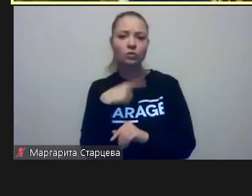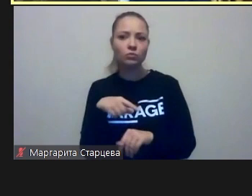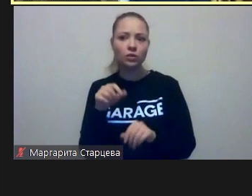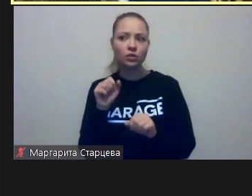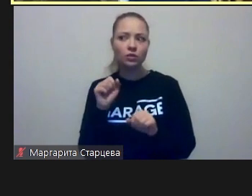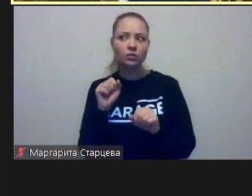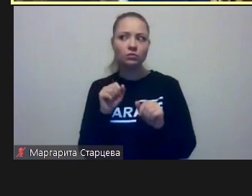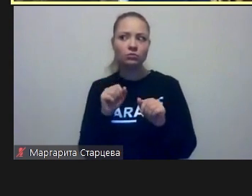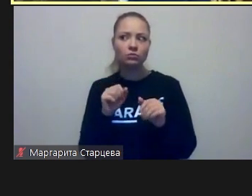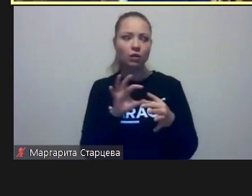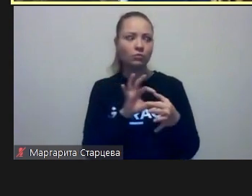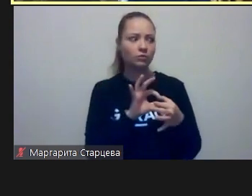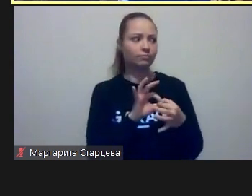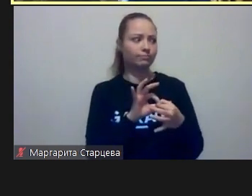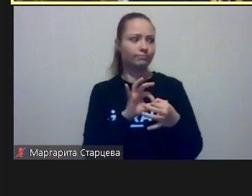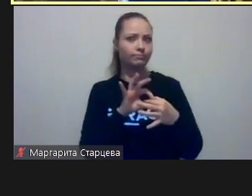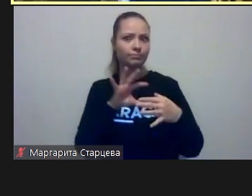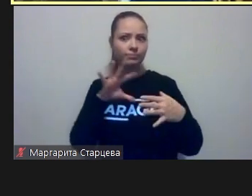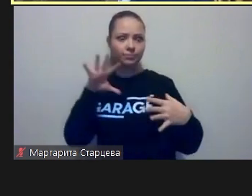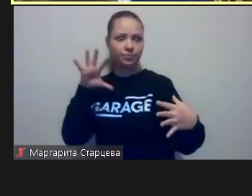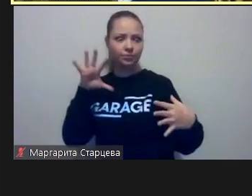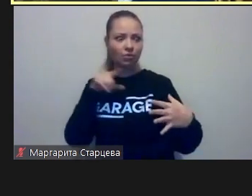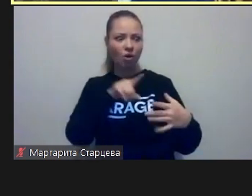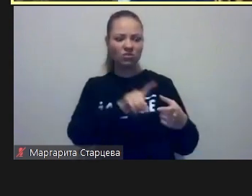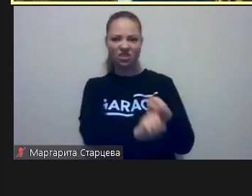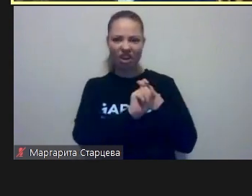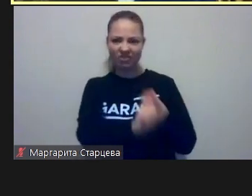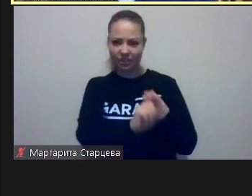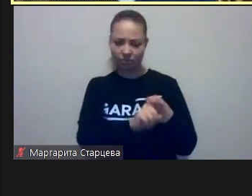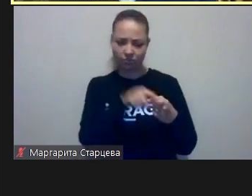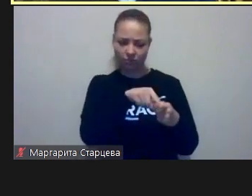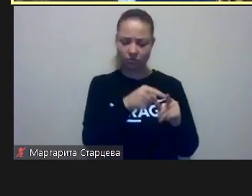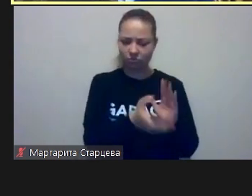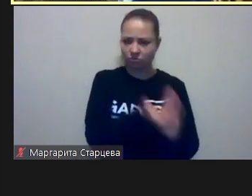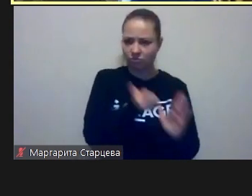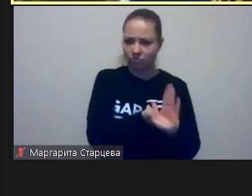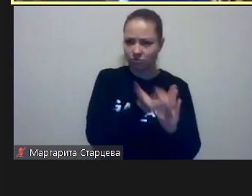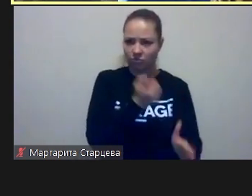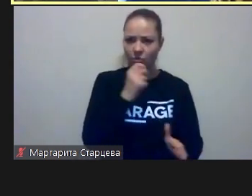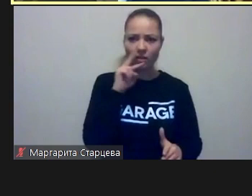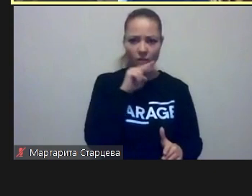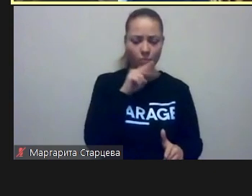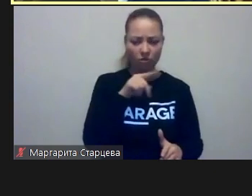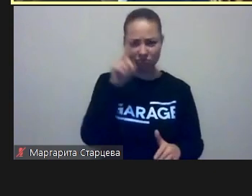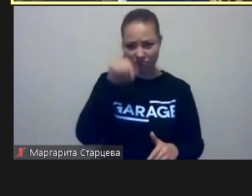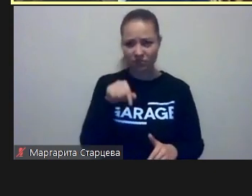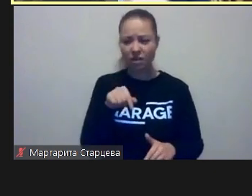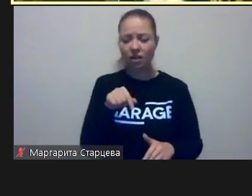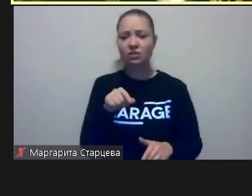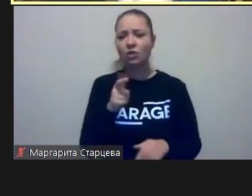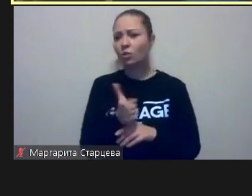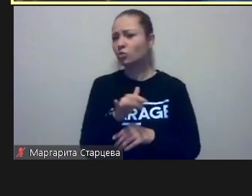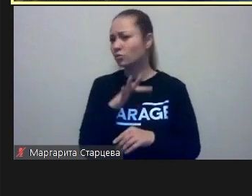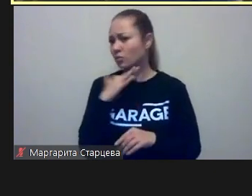that somehow it then releases into the atmosphere gases that somehow are changing all the